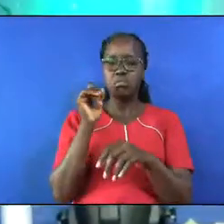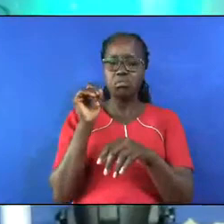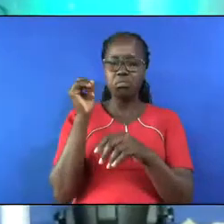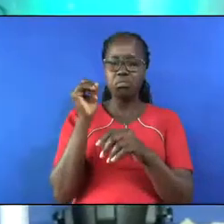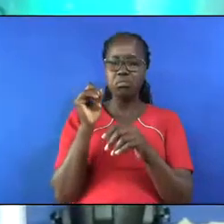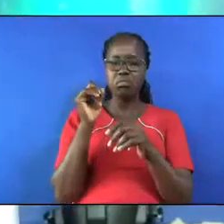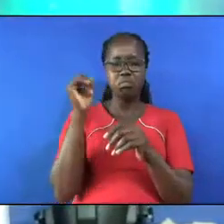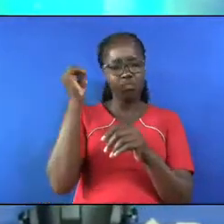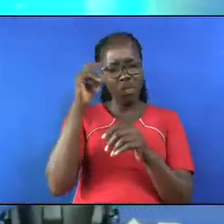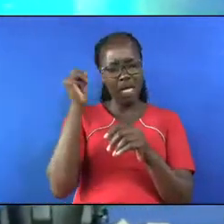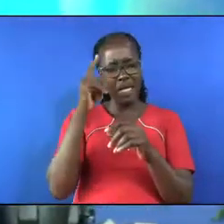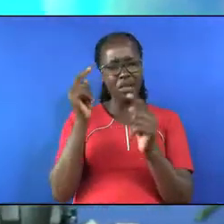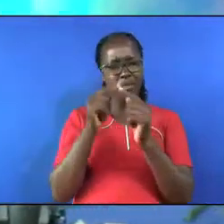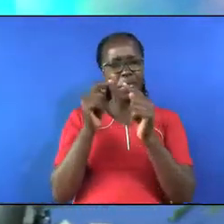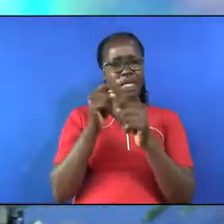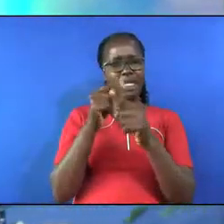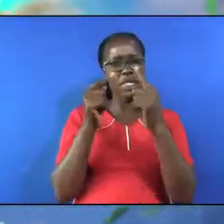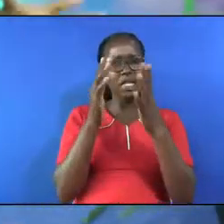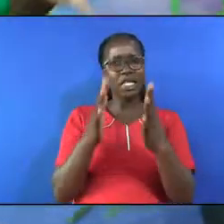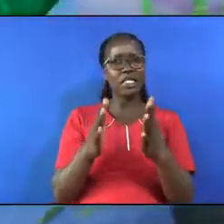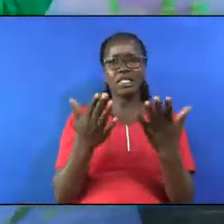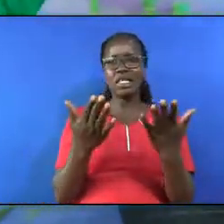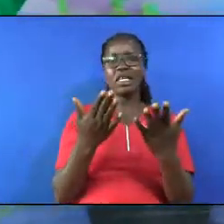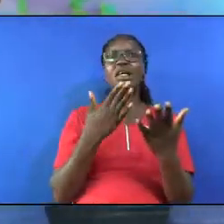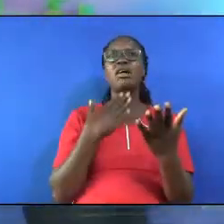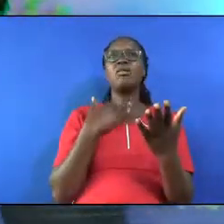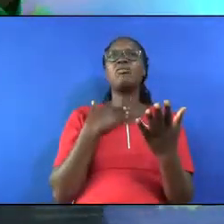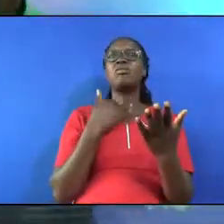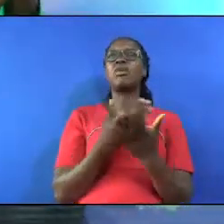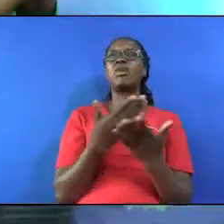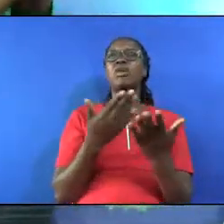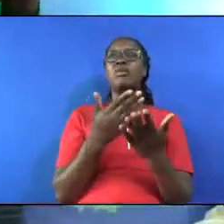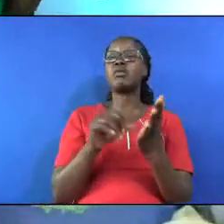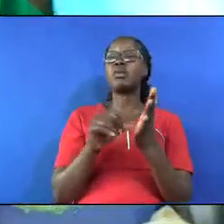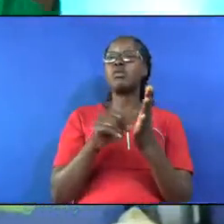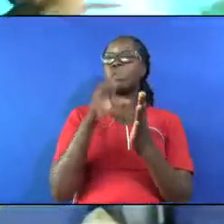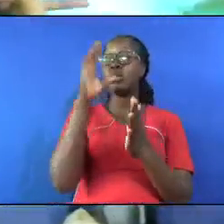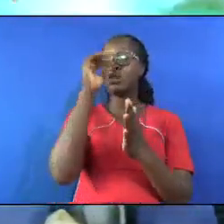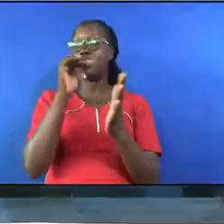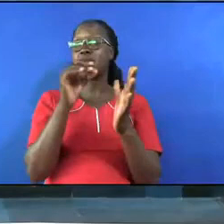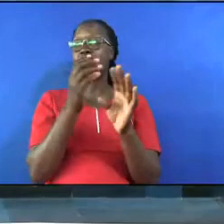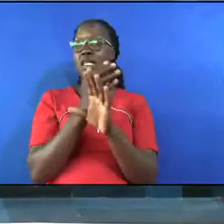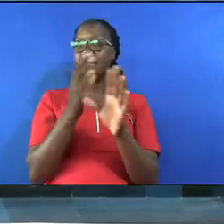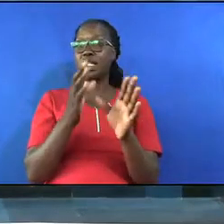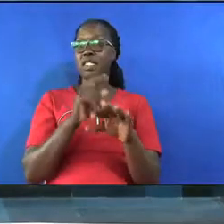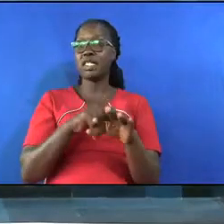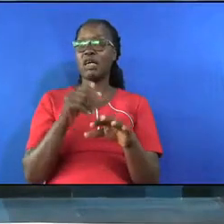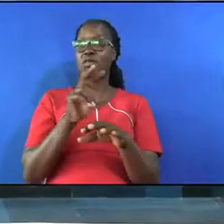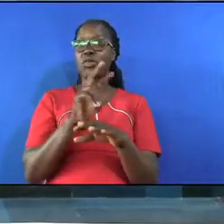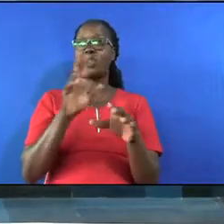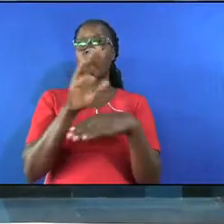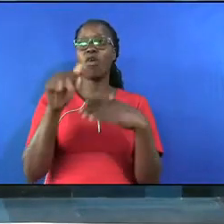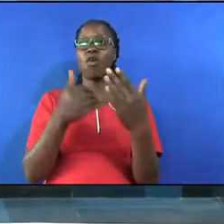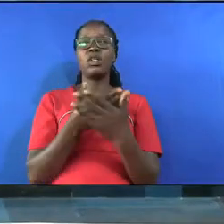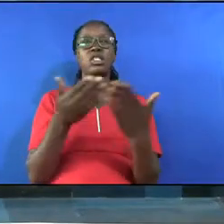problem is what? Dehydration. The problem is the lacking of Christ. And when we see all these signs,